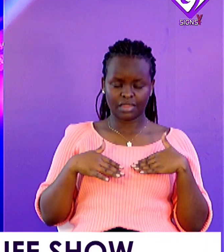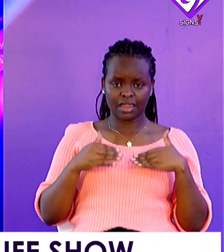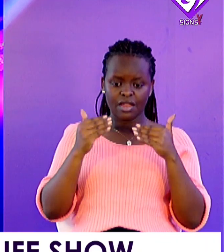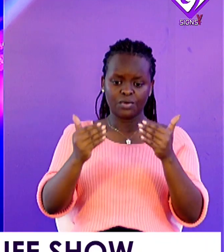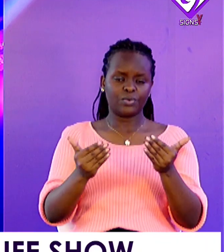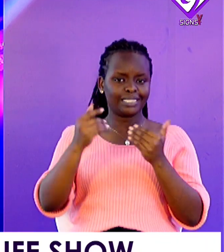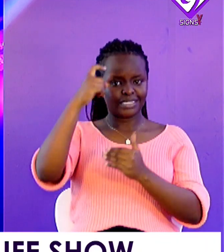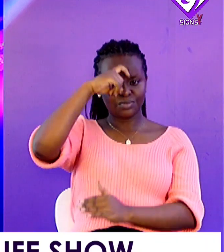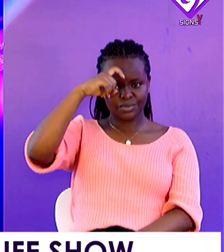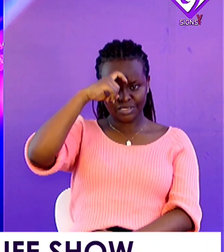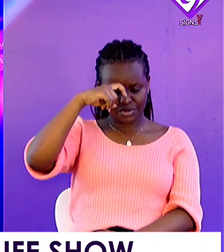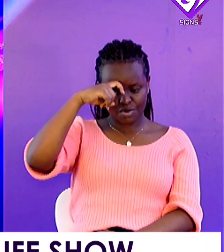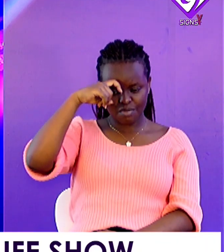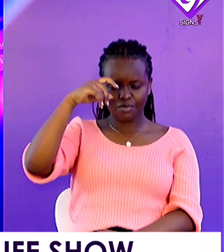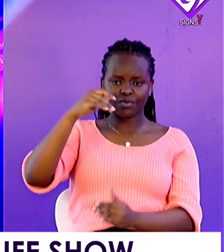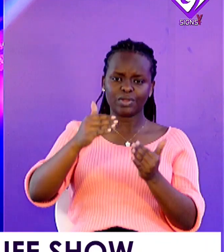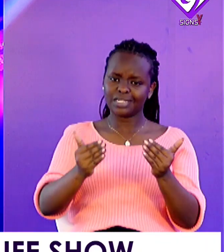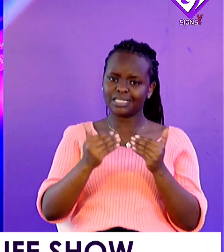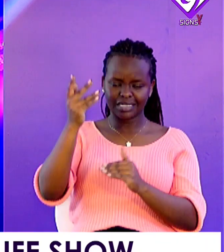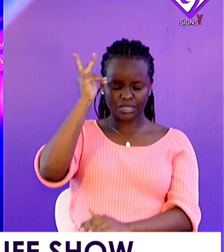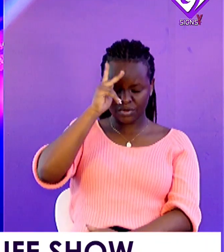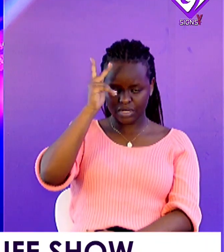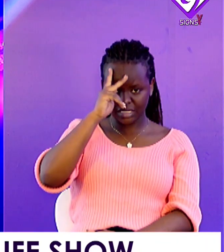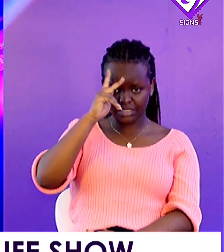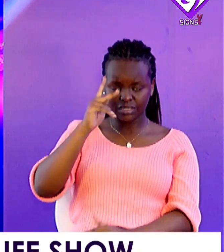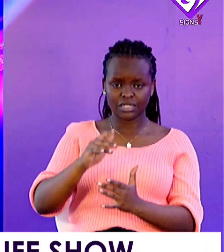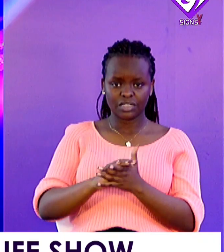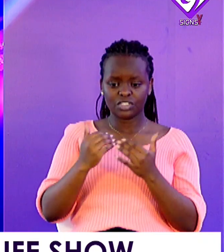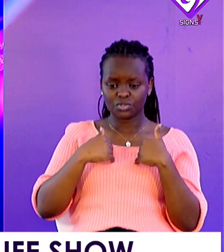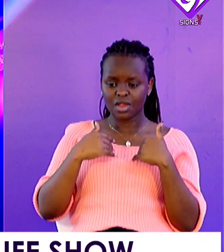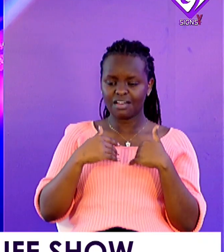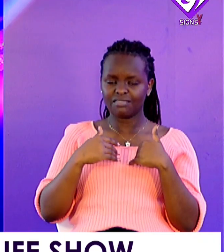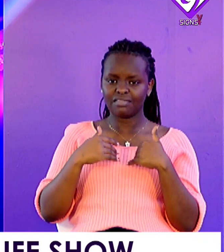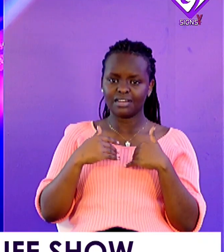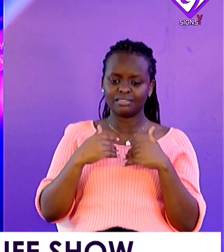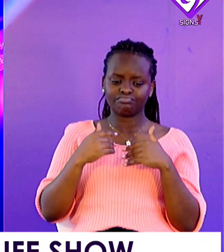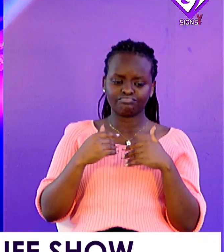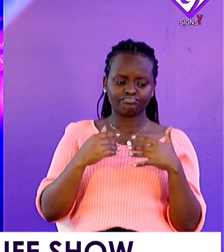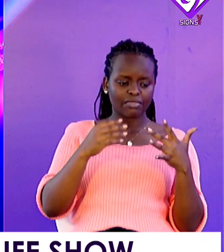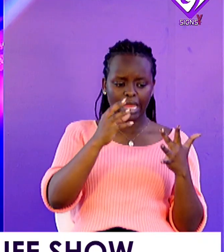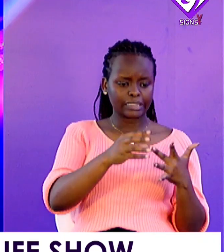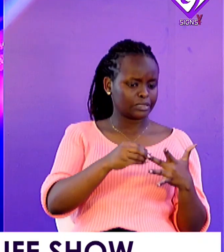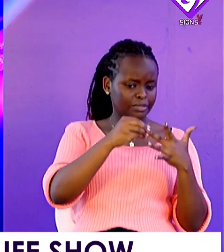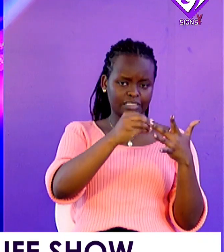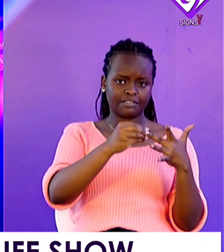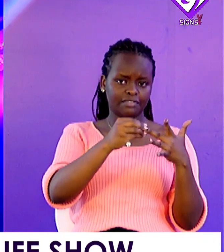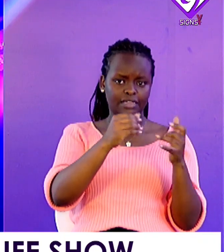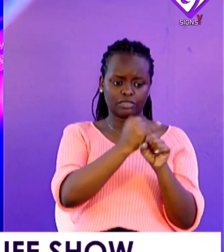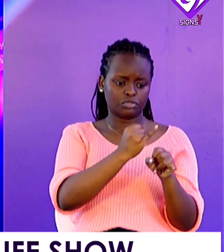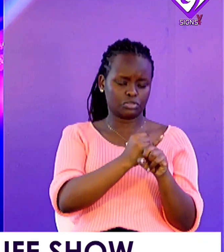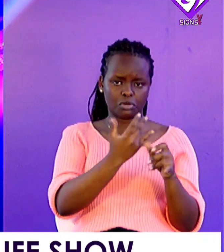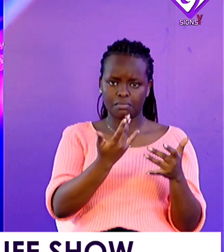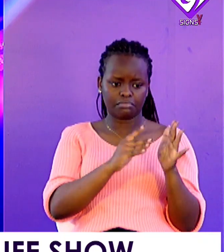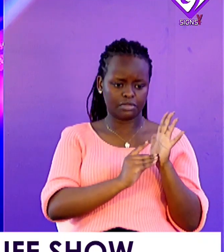need wisdom, we need the knowledge to pursue a certain career development. There is also the part of